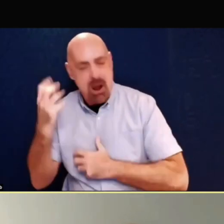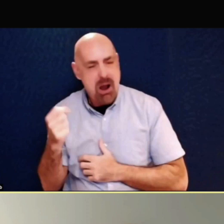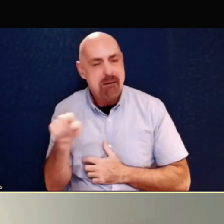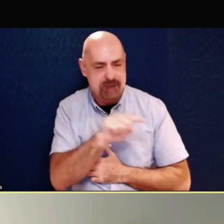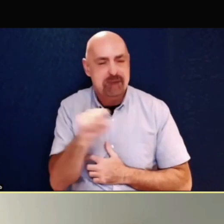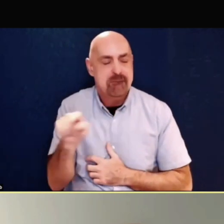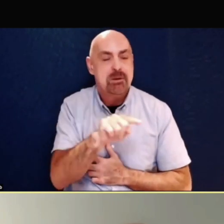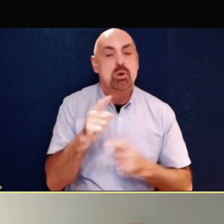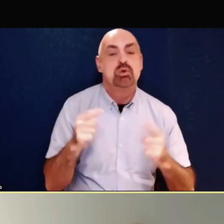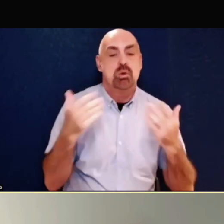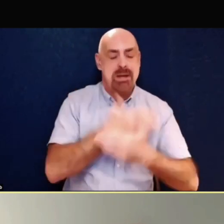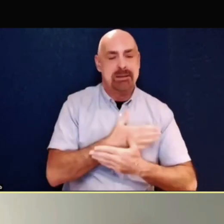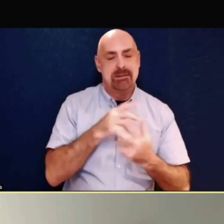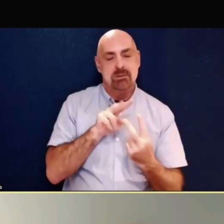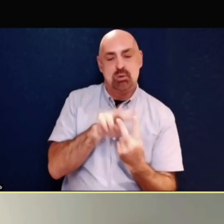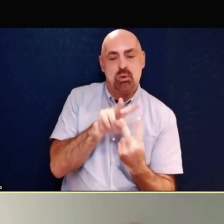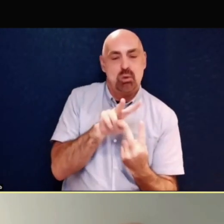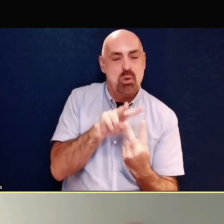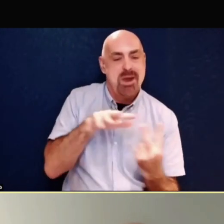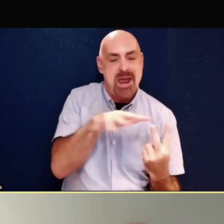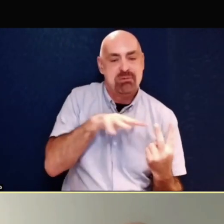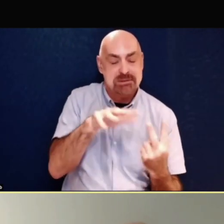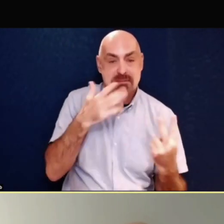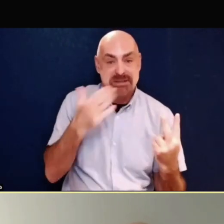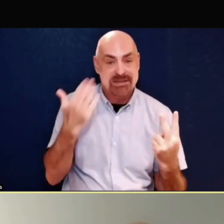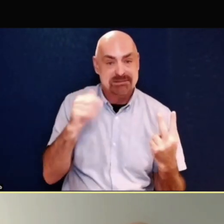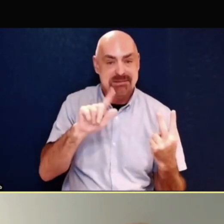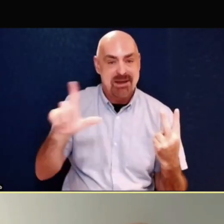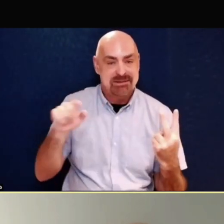going to focus on two areas. So have the next slide, please.